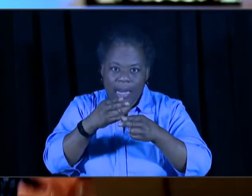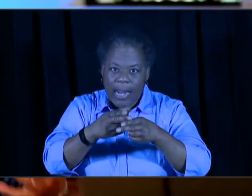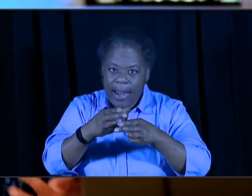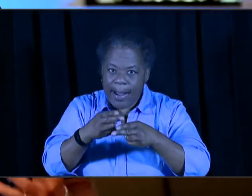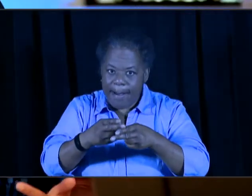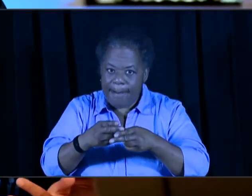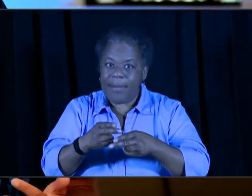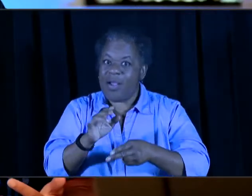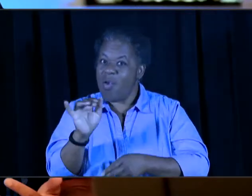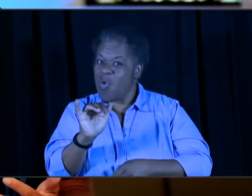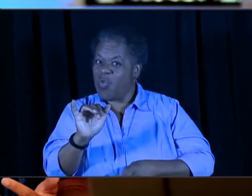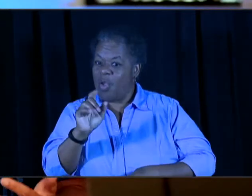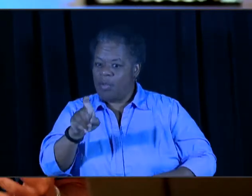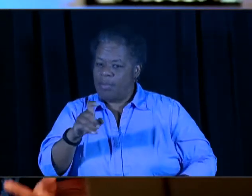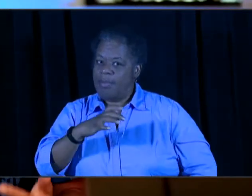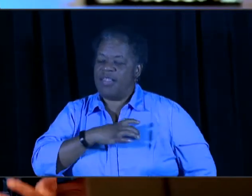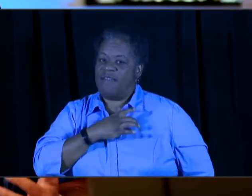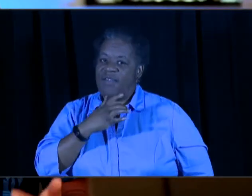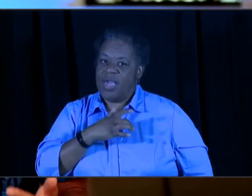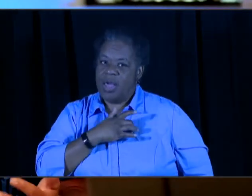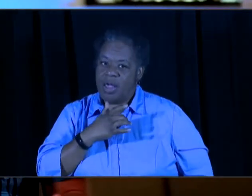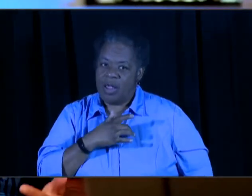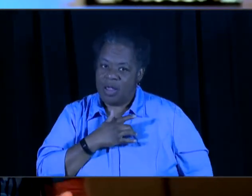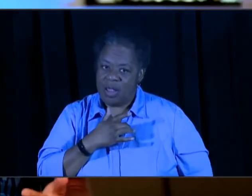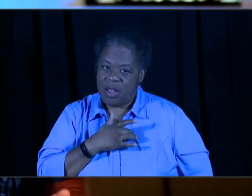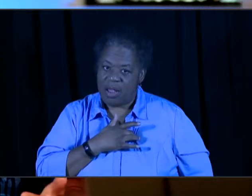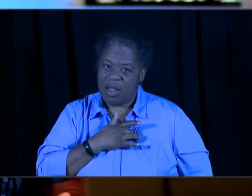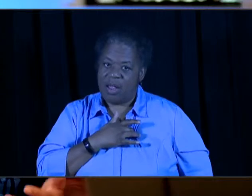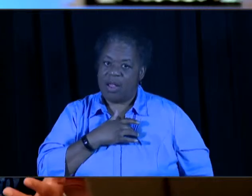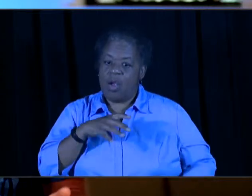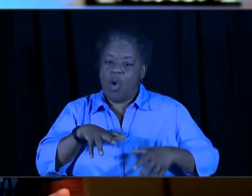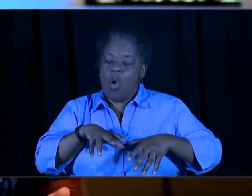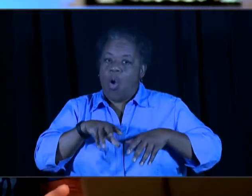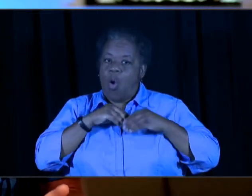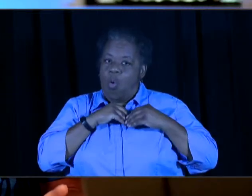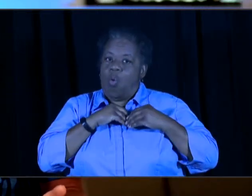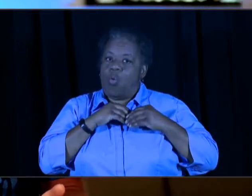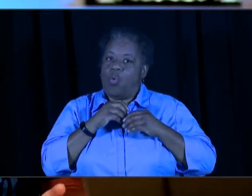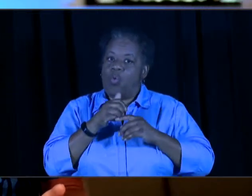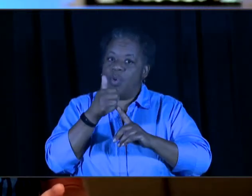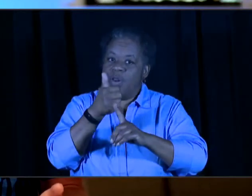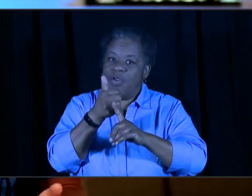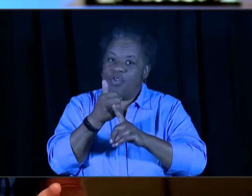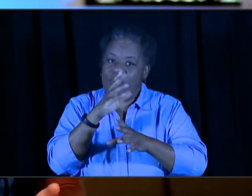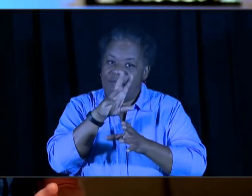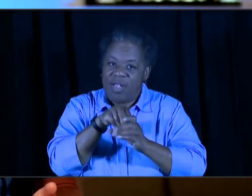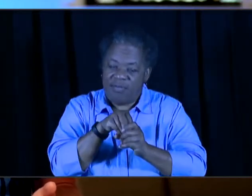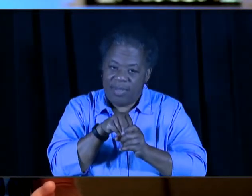actually feeling it, and perhaps owning your participation in it.